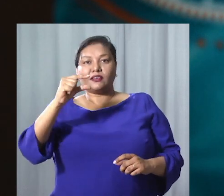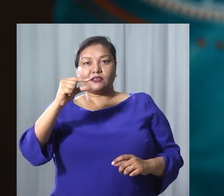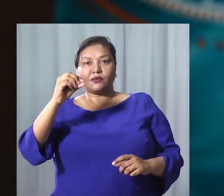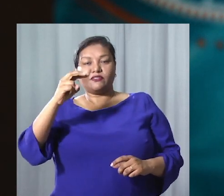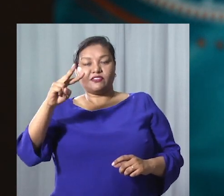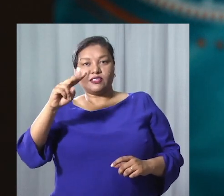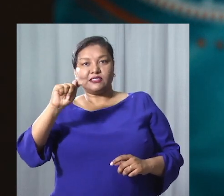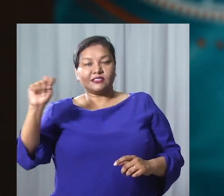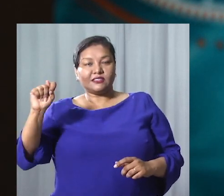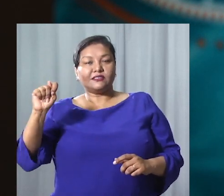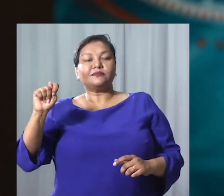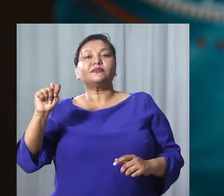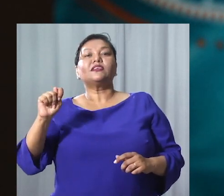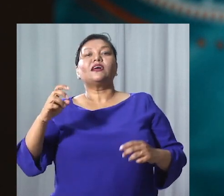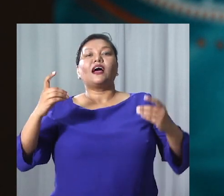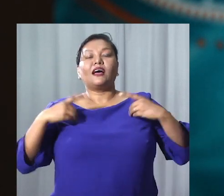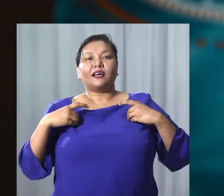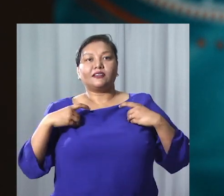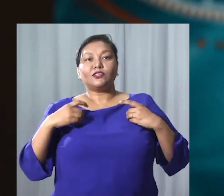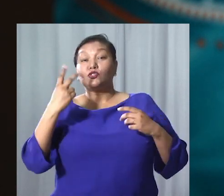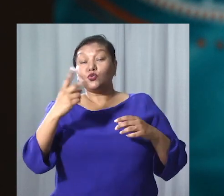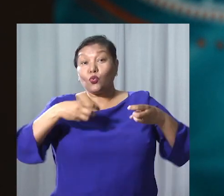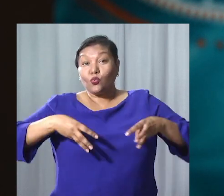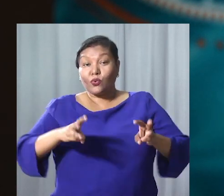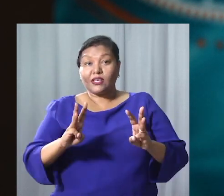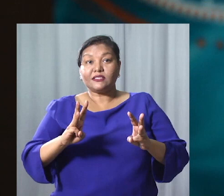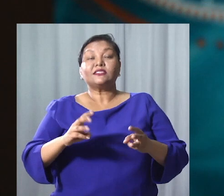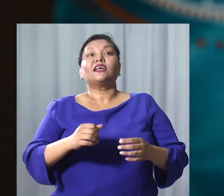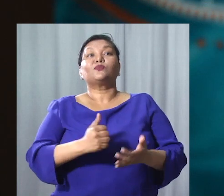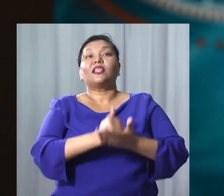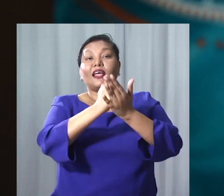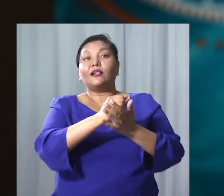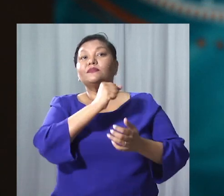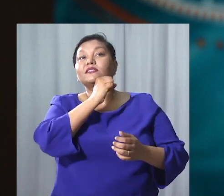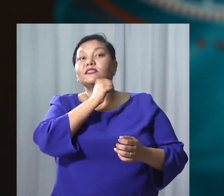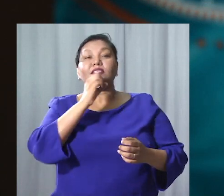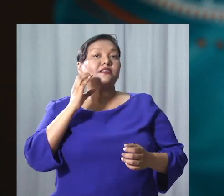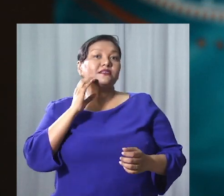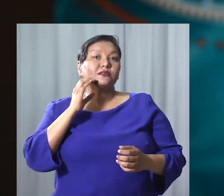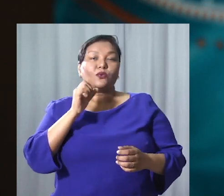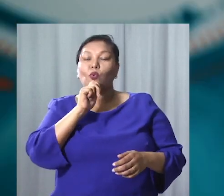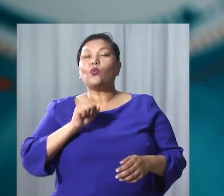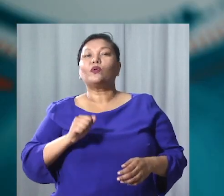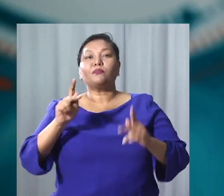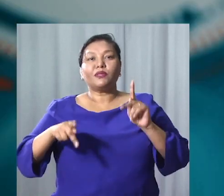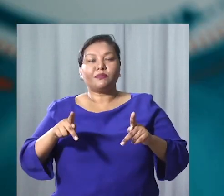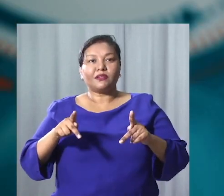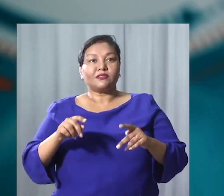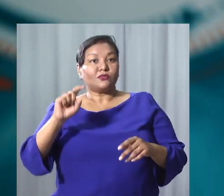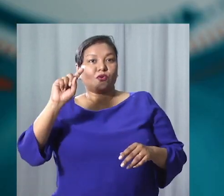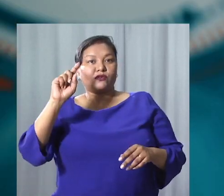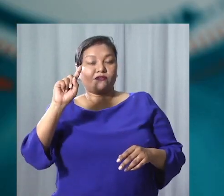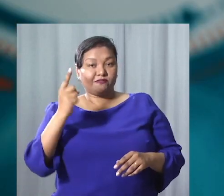released 2 solutions in the last 2 years that will be of particular interest to our senior citizens. So let's take